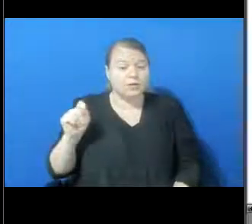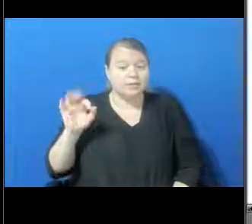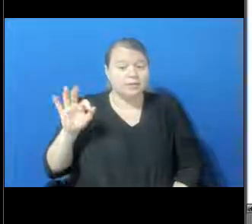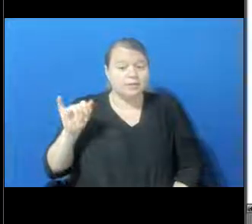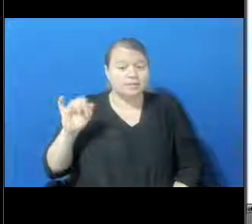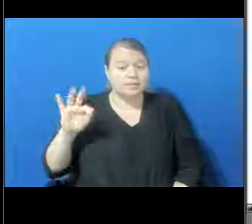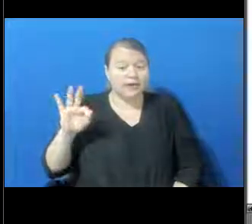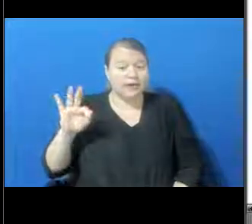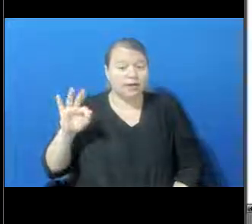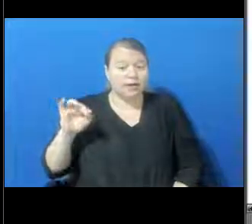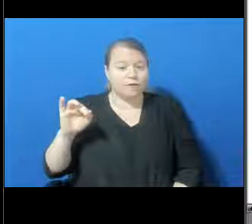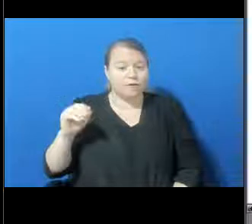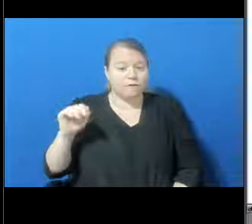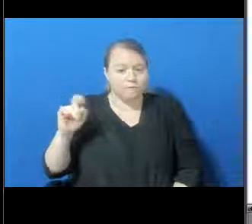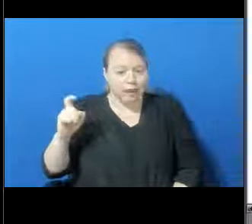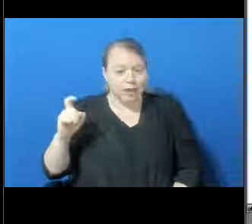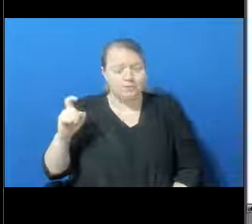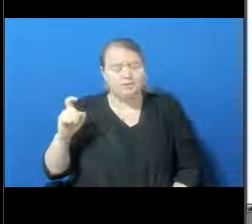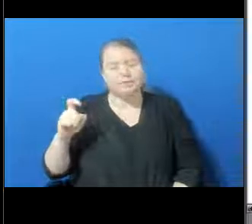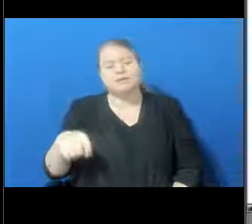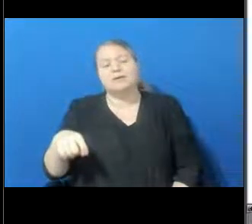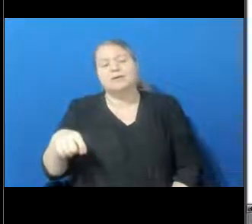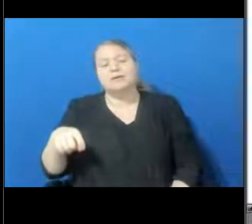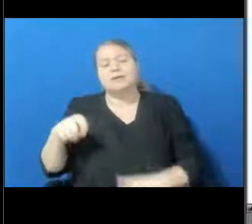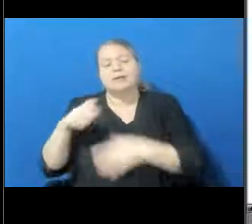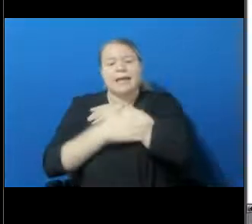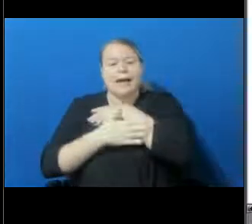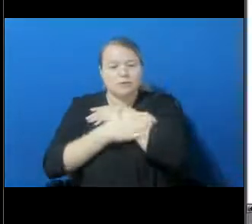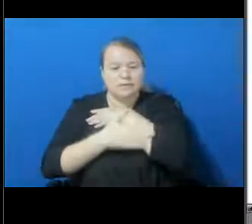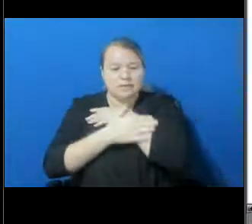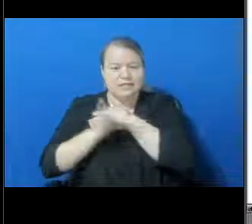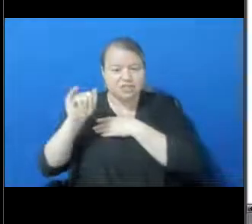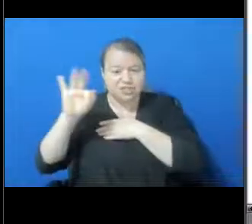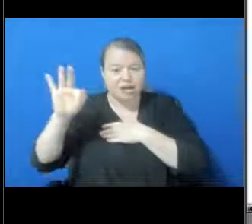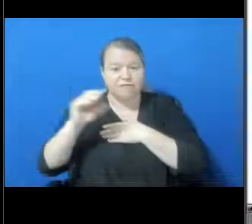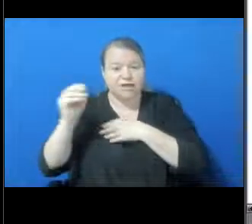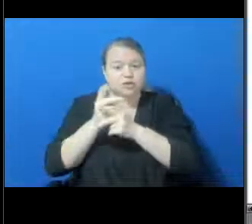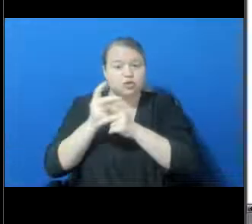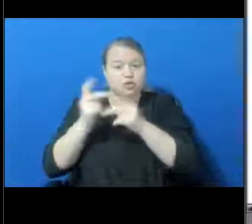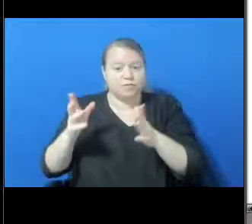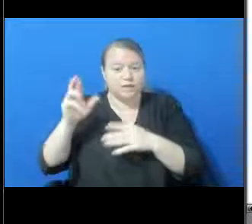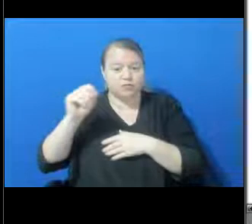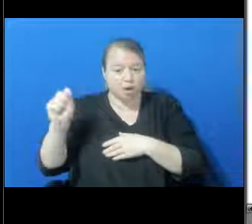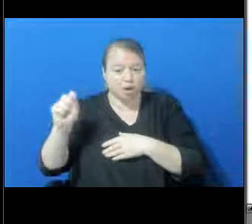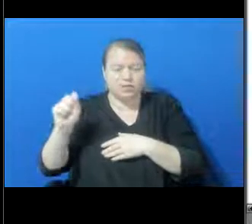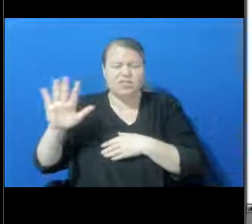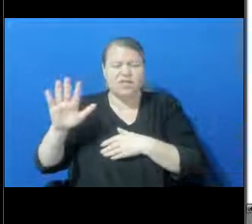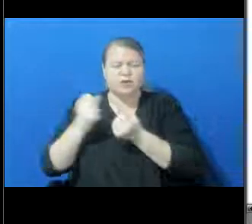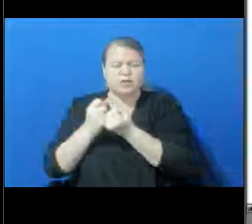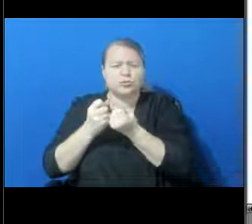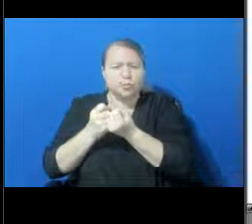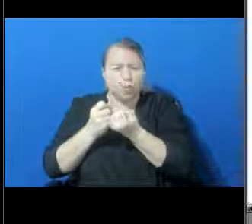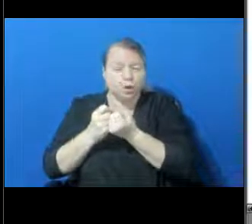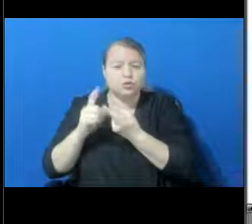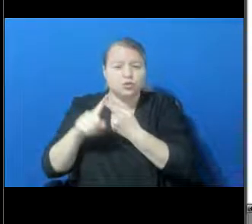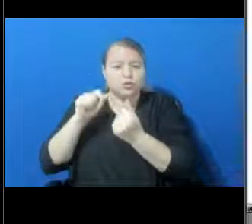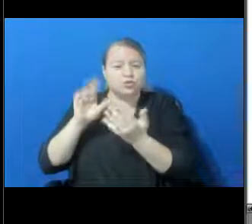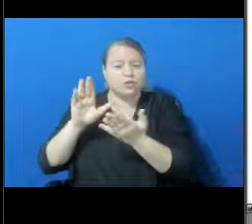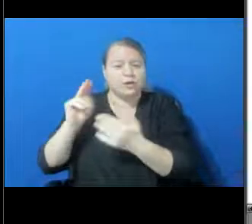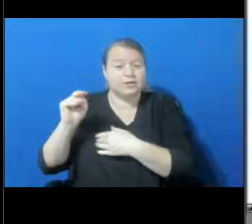Jeff McKay, and Supervisor Rodney Lusk for their early support to have NOVA's concerns addressed.